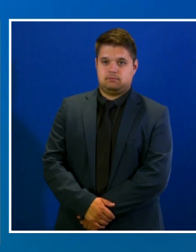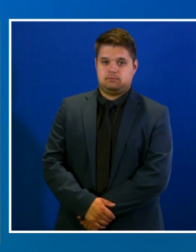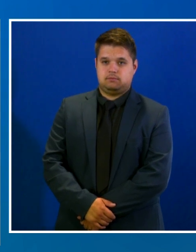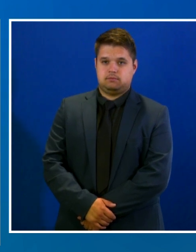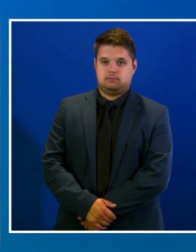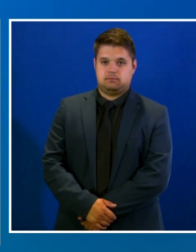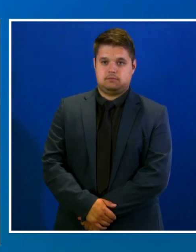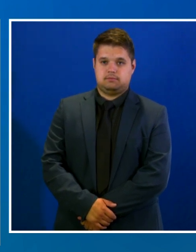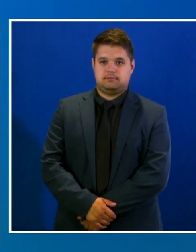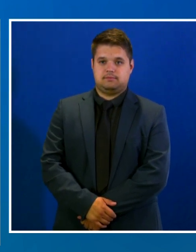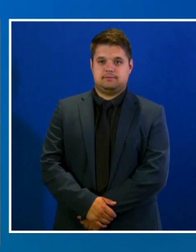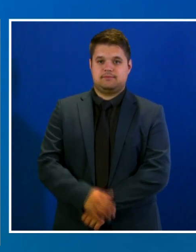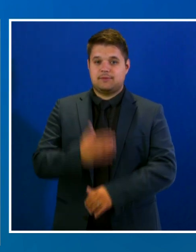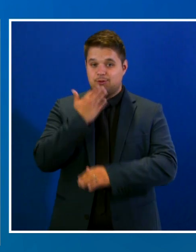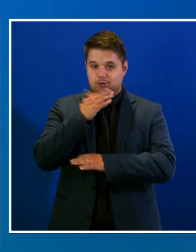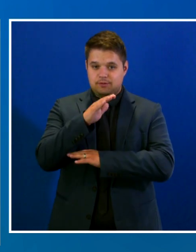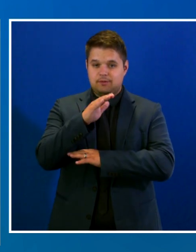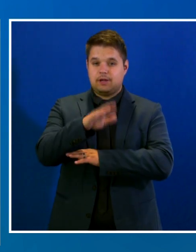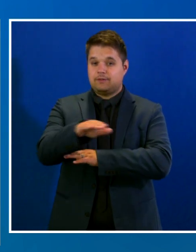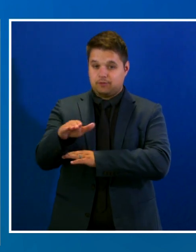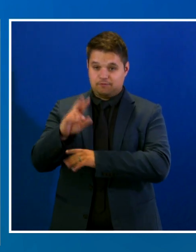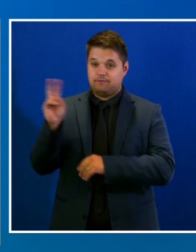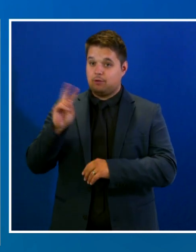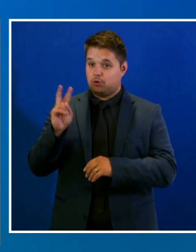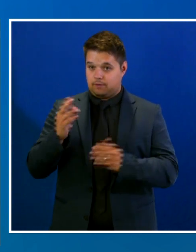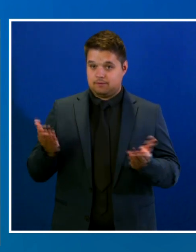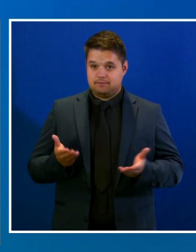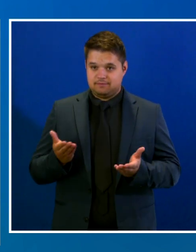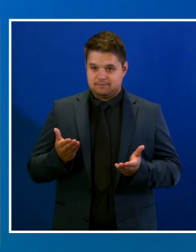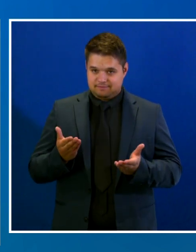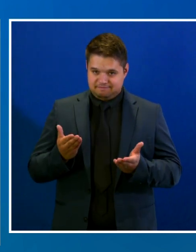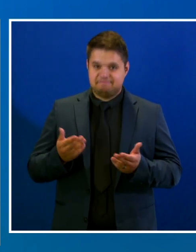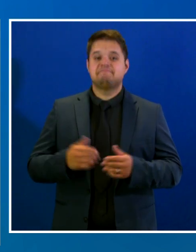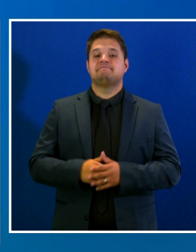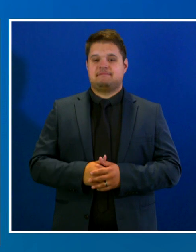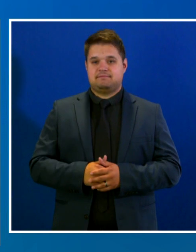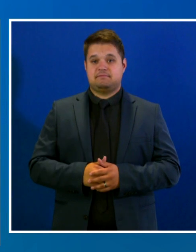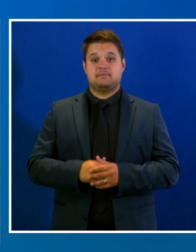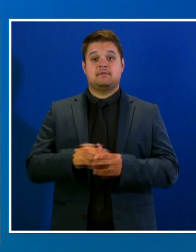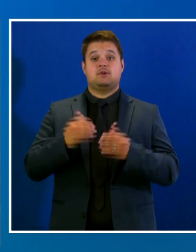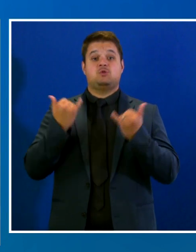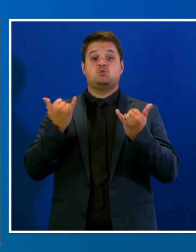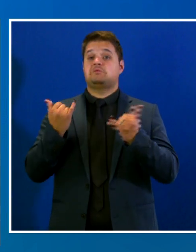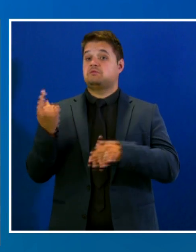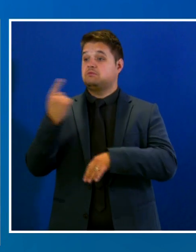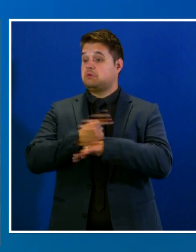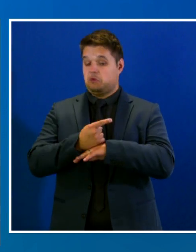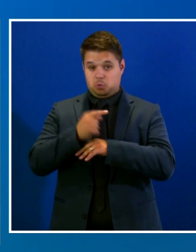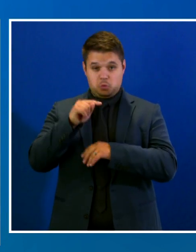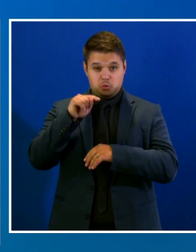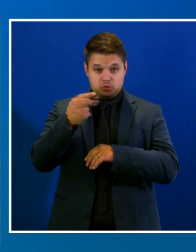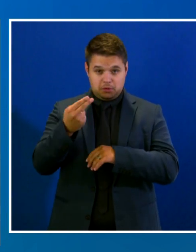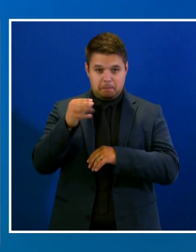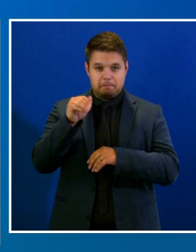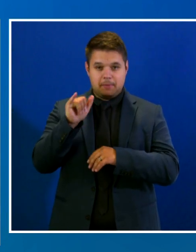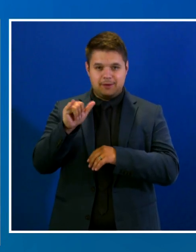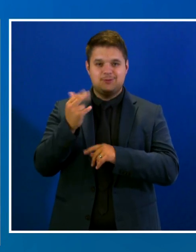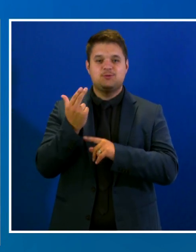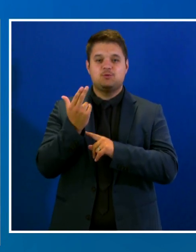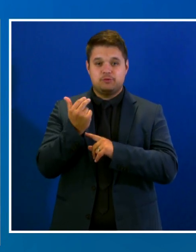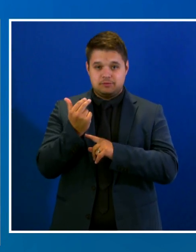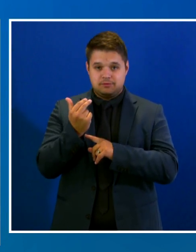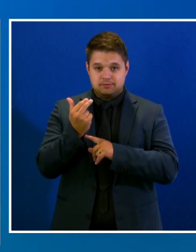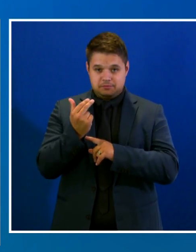Good afternoon, Vancouver. I'm Mayor Anne McEnerny-Ogle, and today is Thursday, May 13th. Thank you to